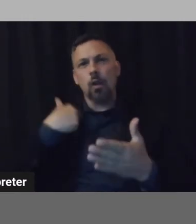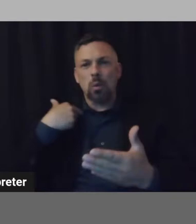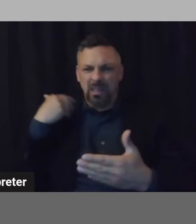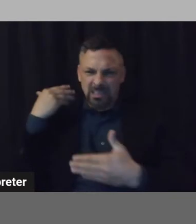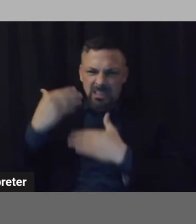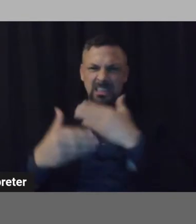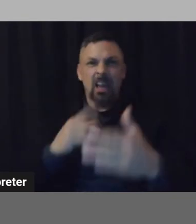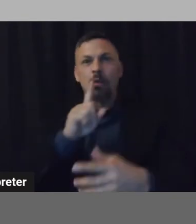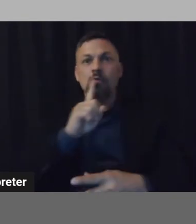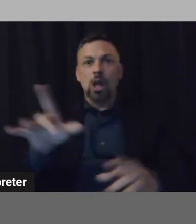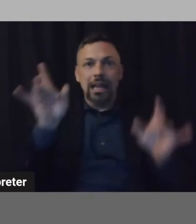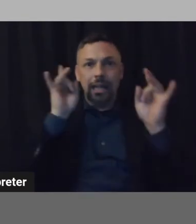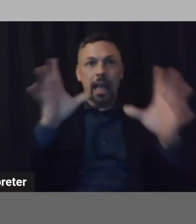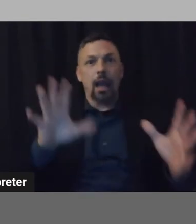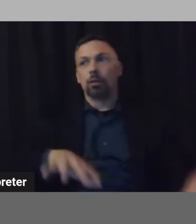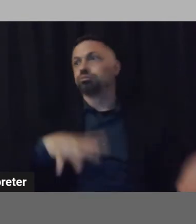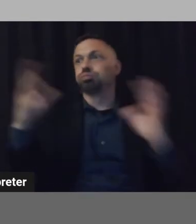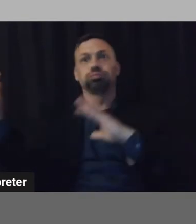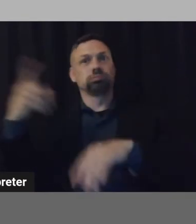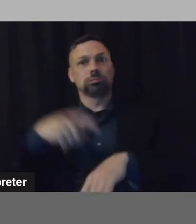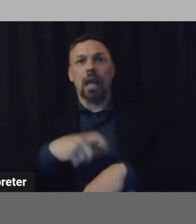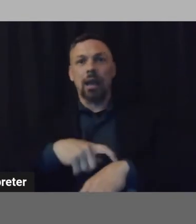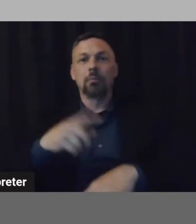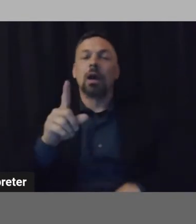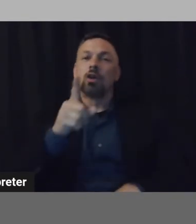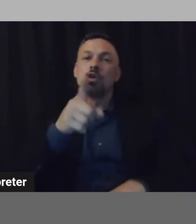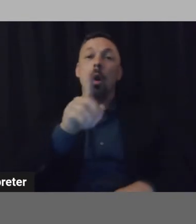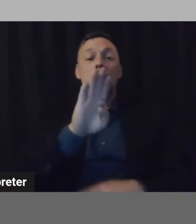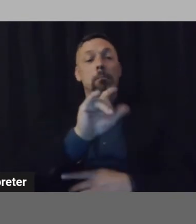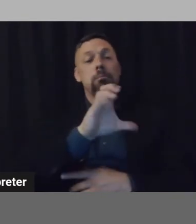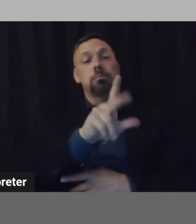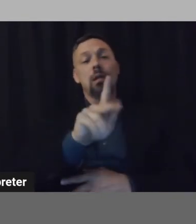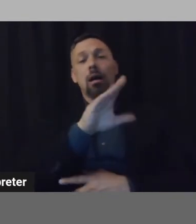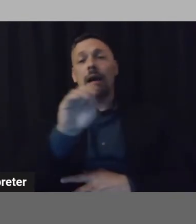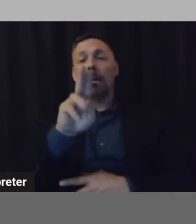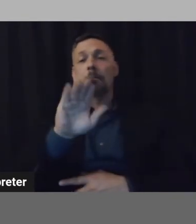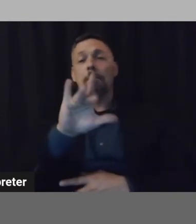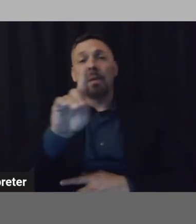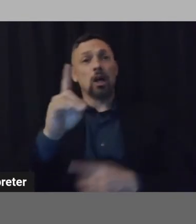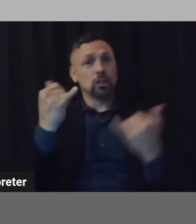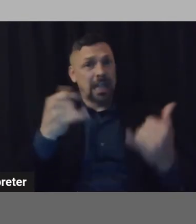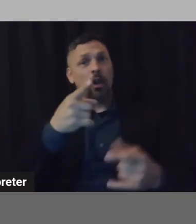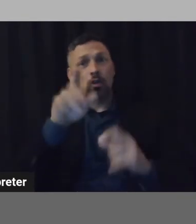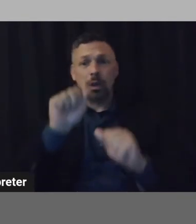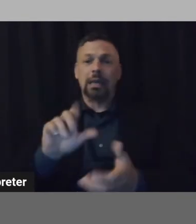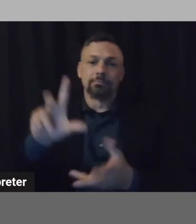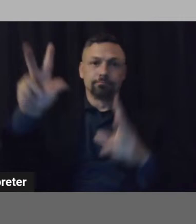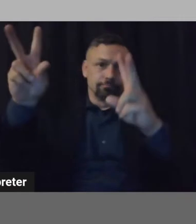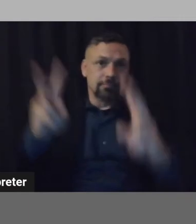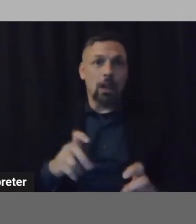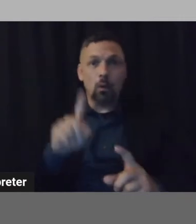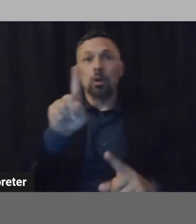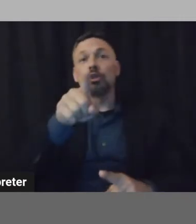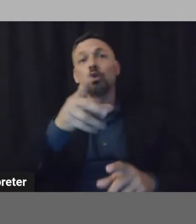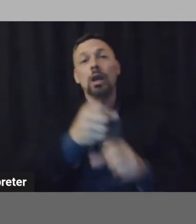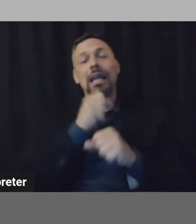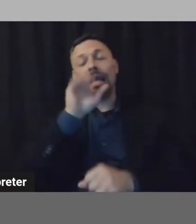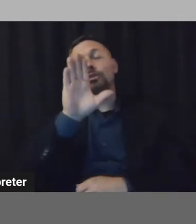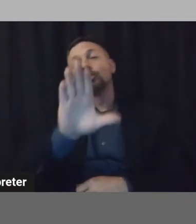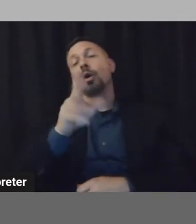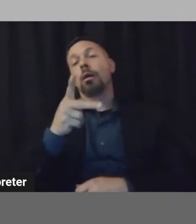truly chaotic time. You can get Block and Build now, wherever you get your podcasts. You can smash that subscribe